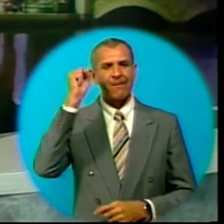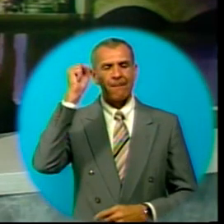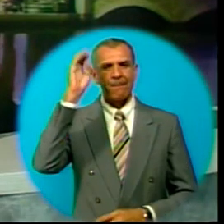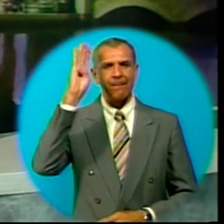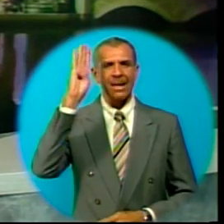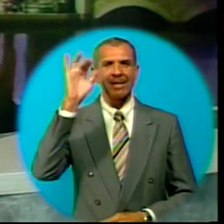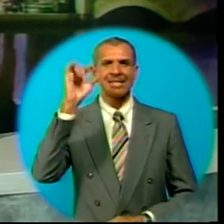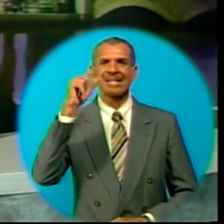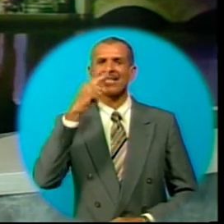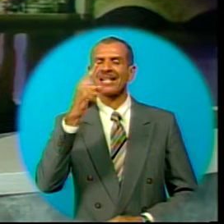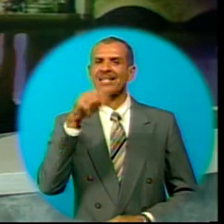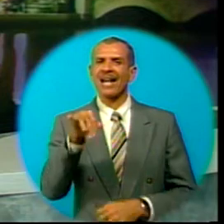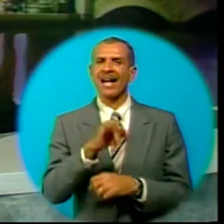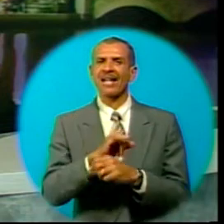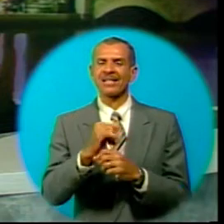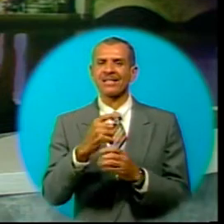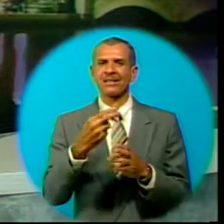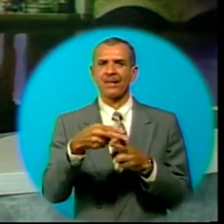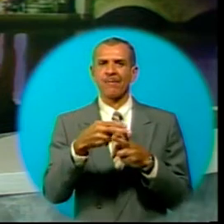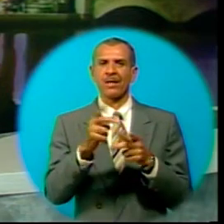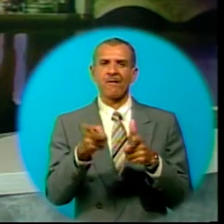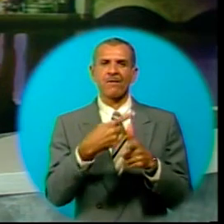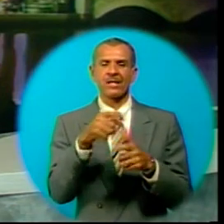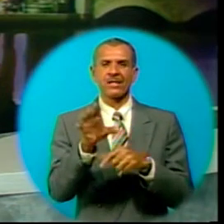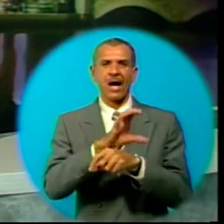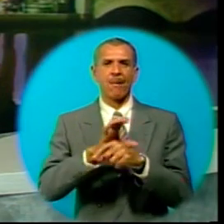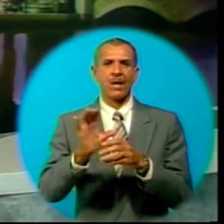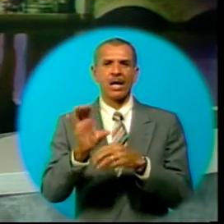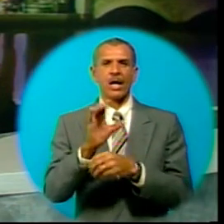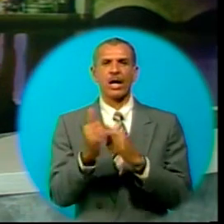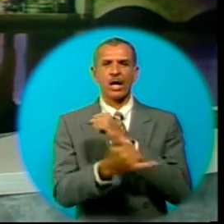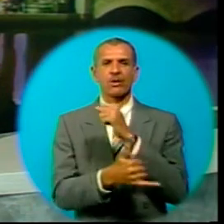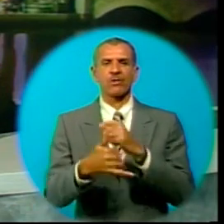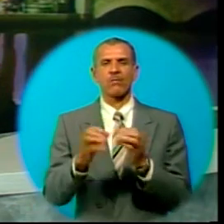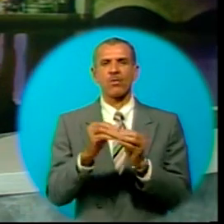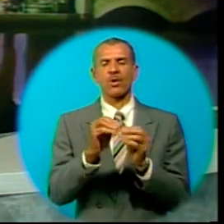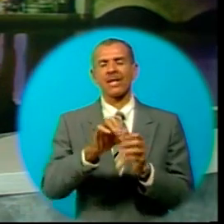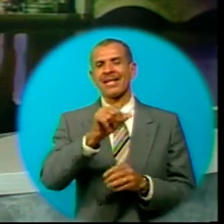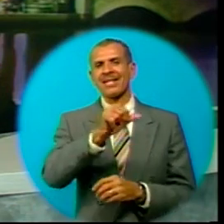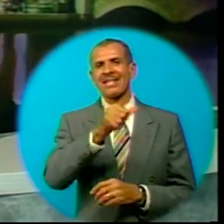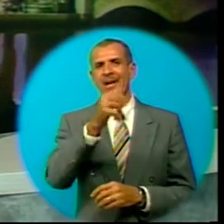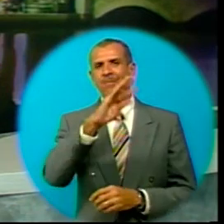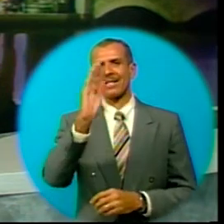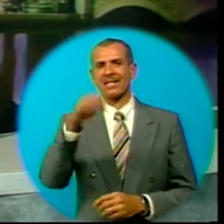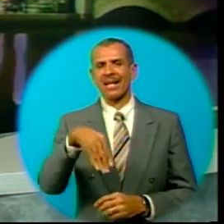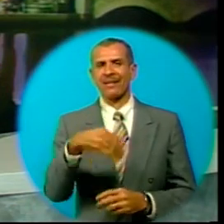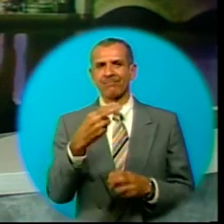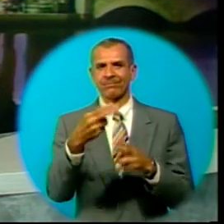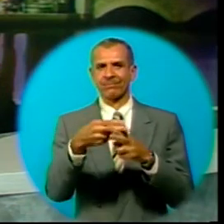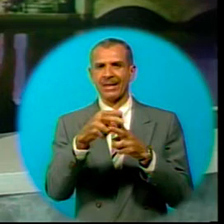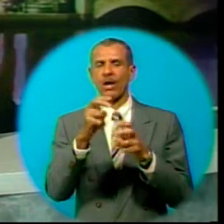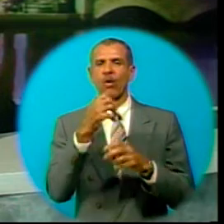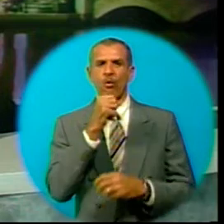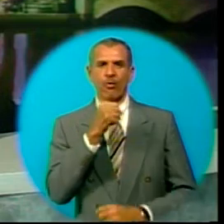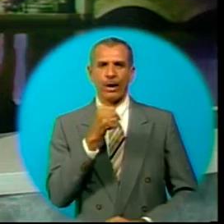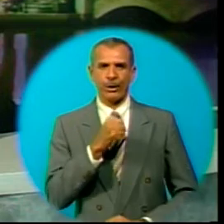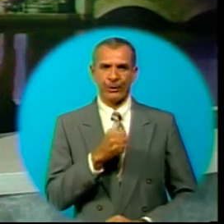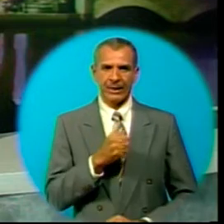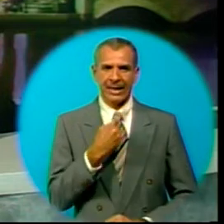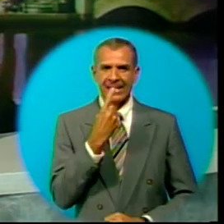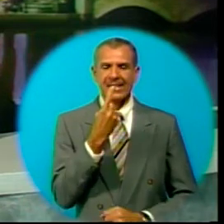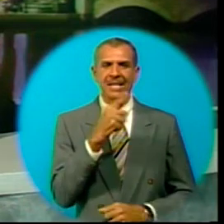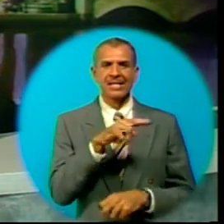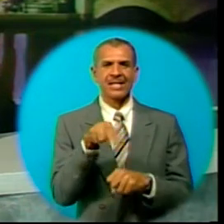the island is listed as the first Caribbean country to have more than 10% of its population classified as elderly. He says